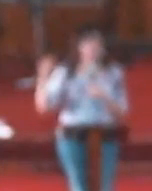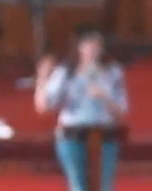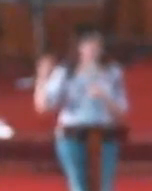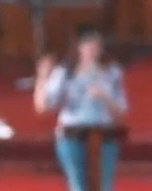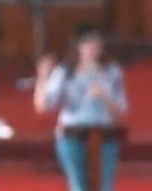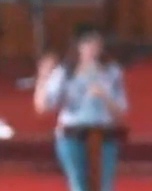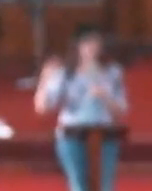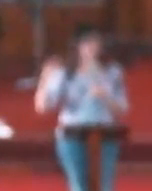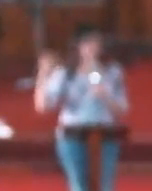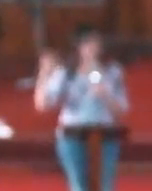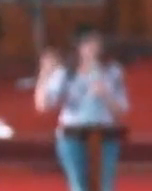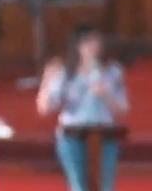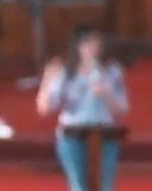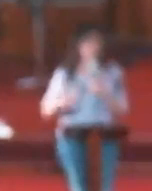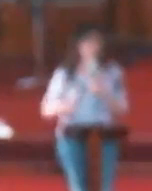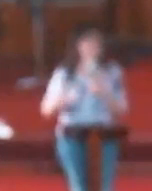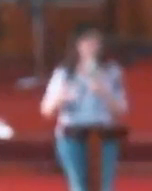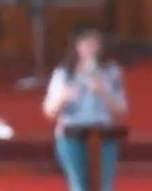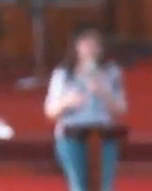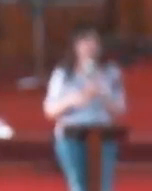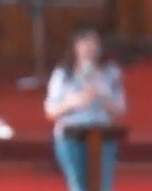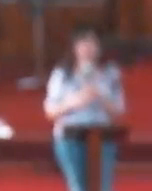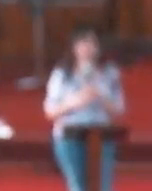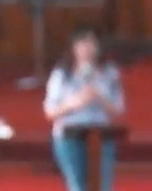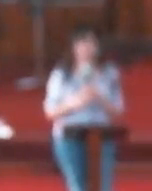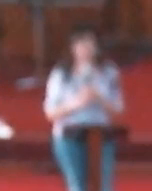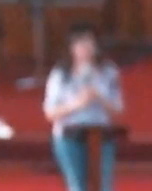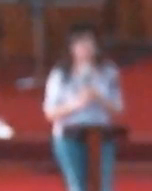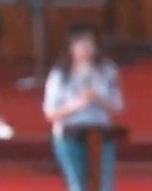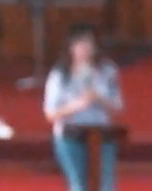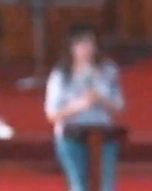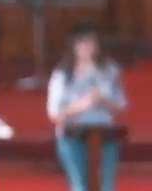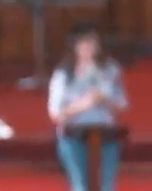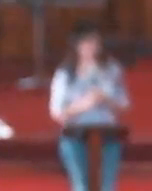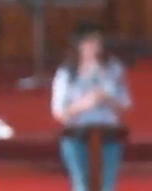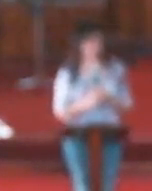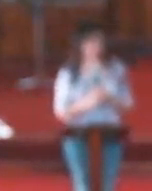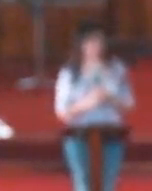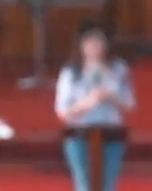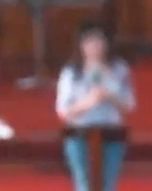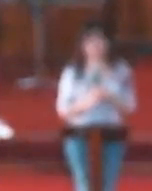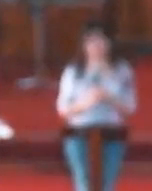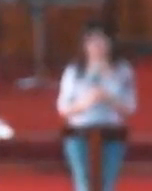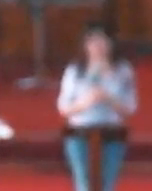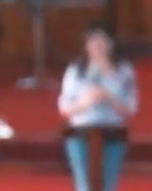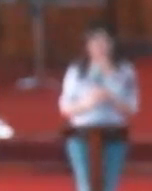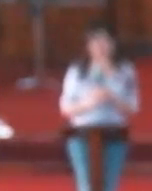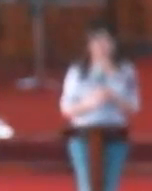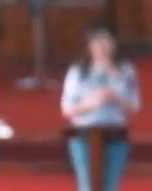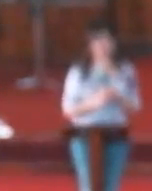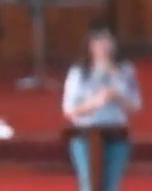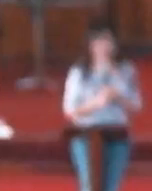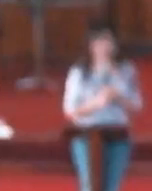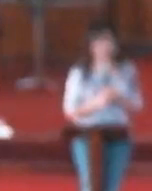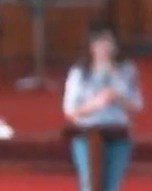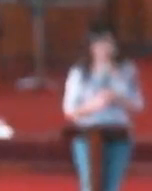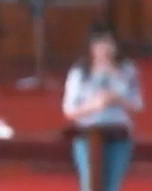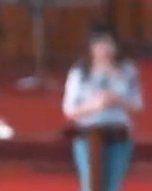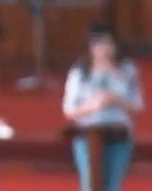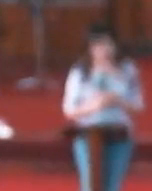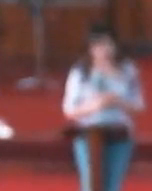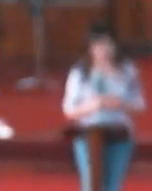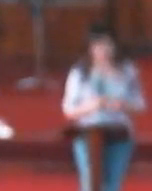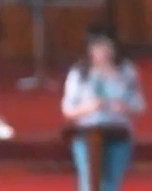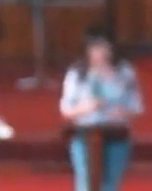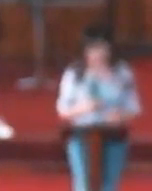a inspiration that comes directly from the Lord. Amén. Amen. Vamos a ponernos de pie y vamos a